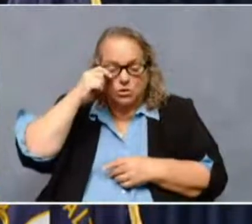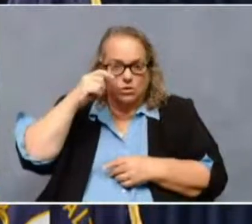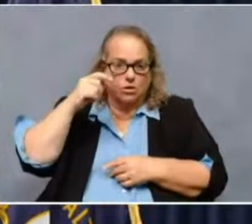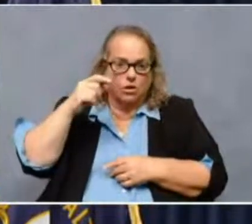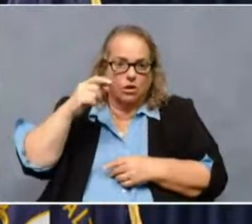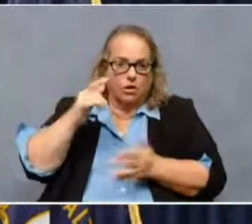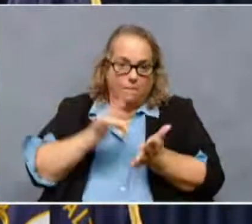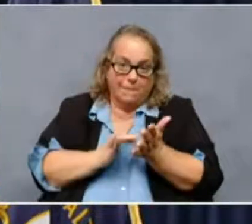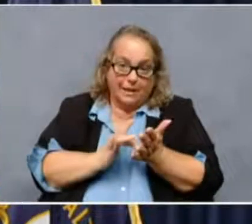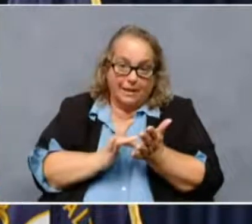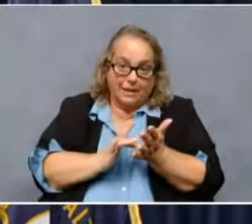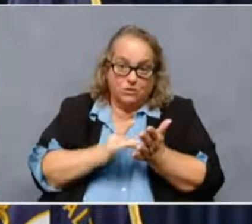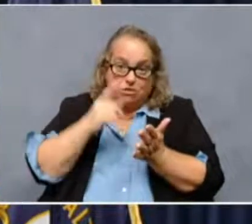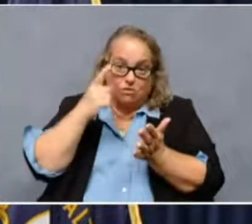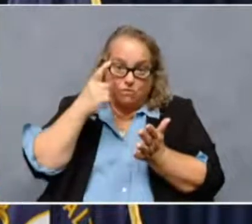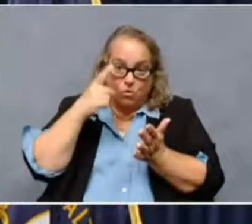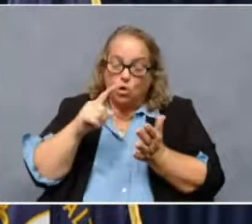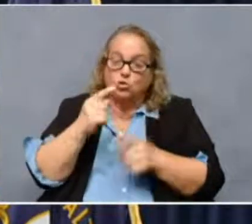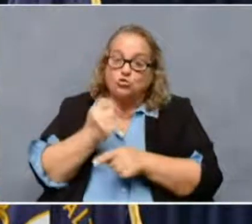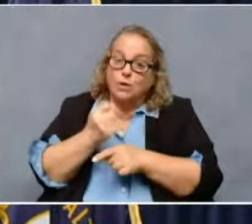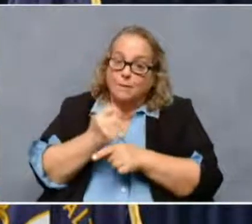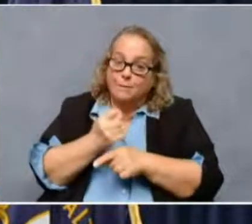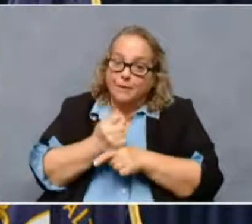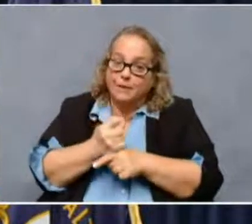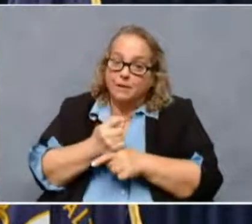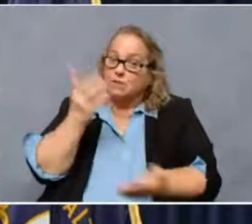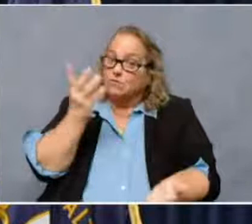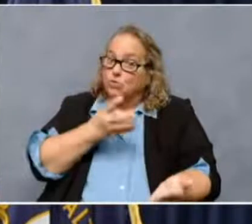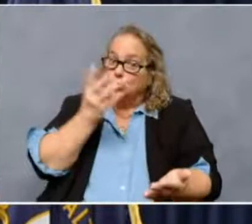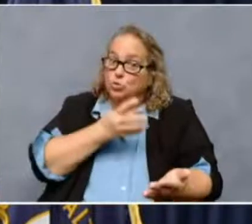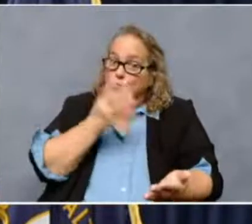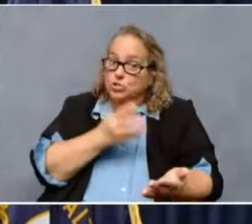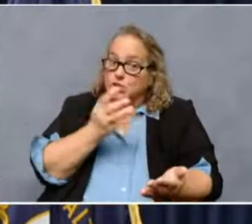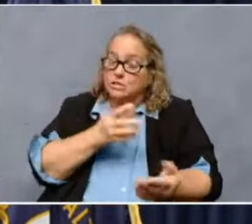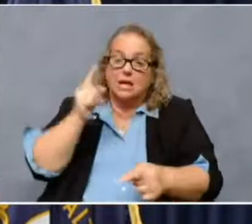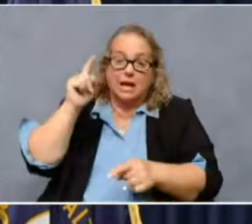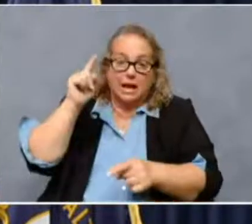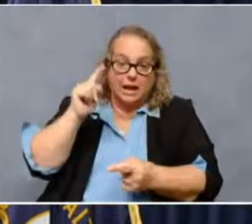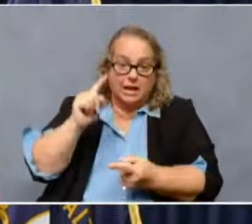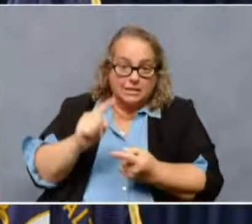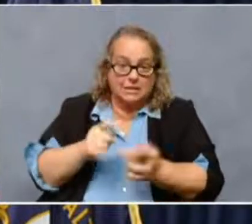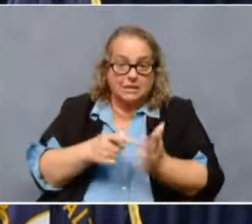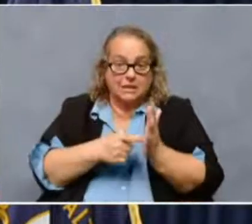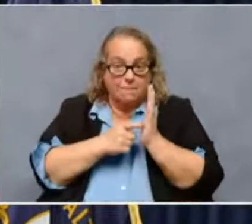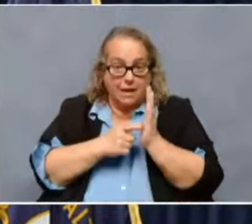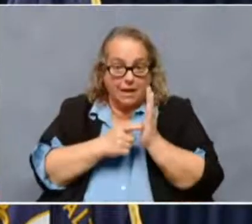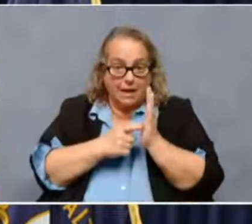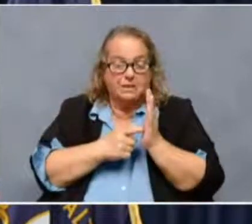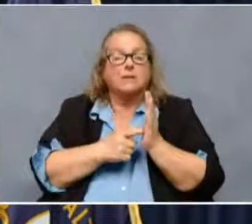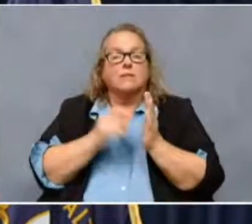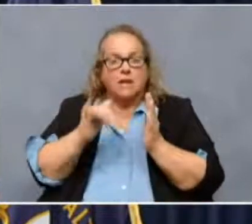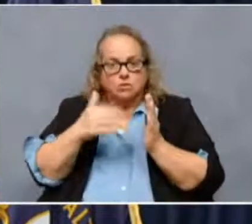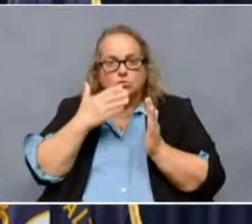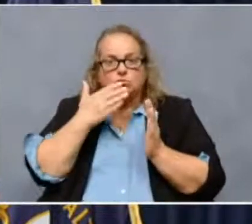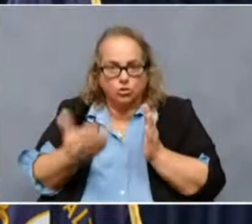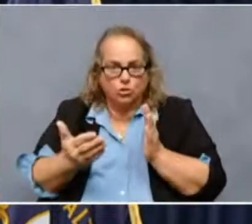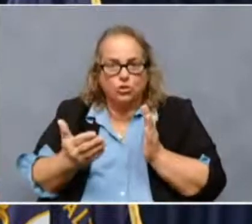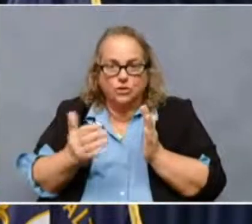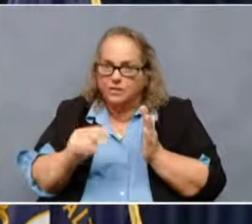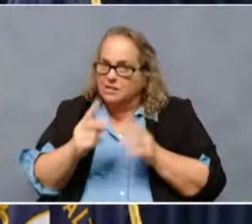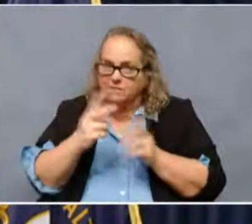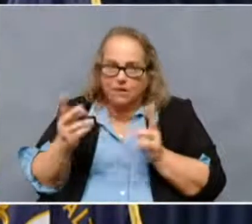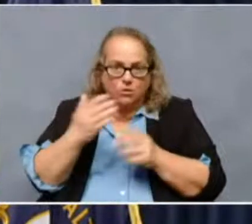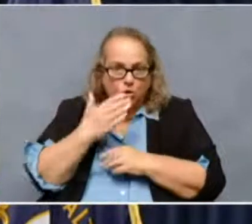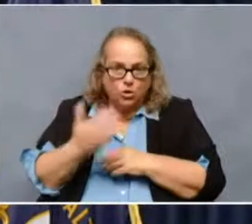medication or treatment for it. The infusions and the demand are down. All good things. That's the